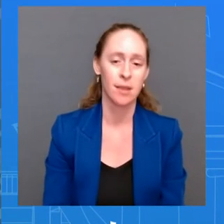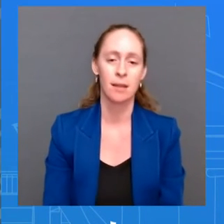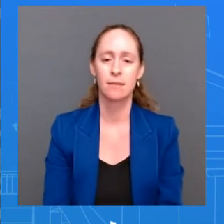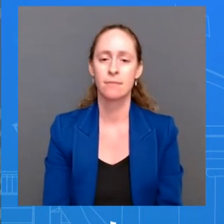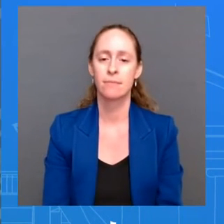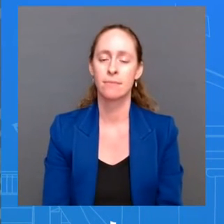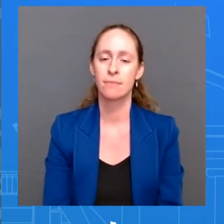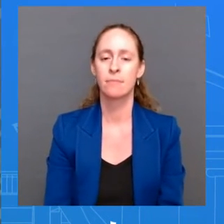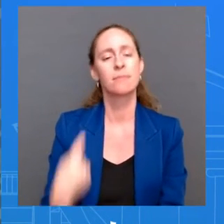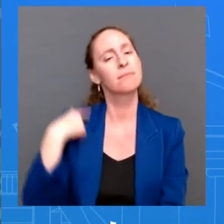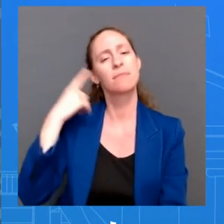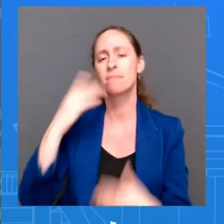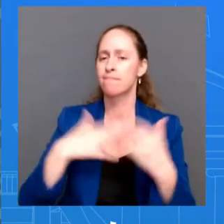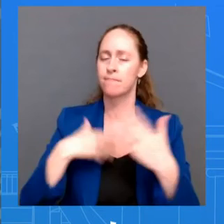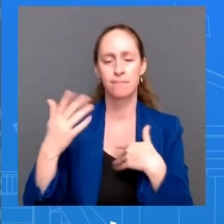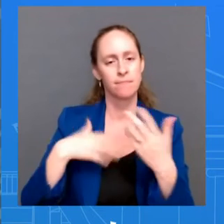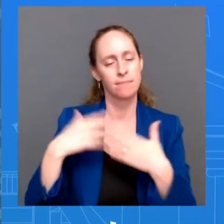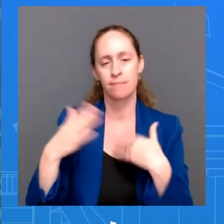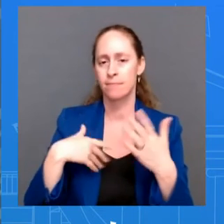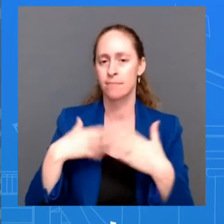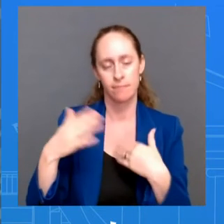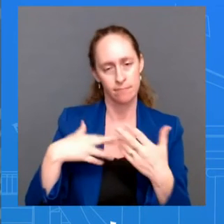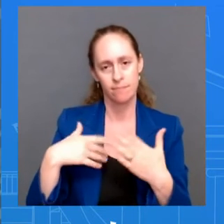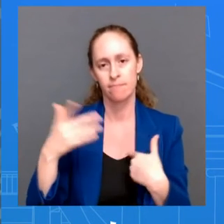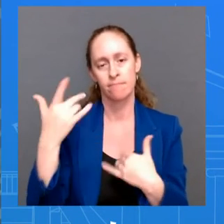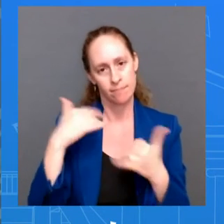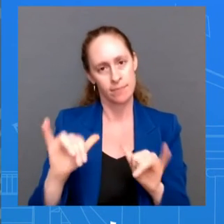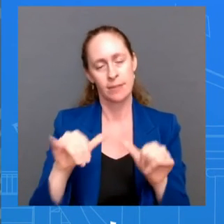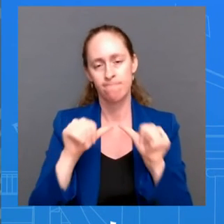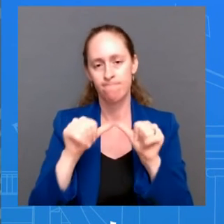continue to make progress